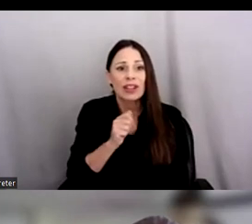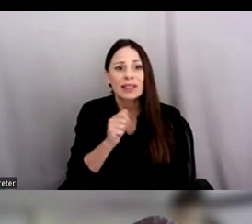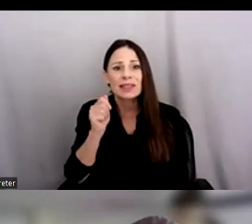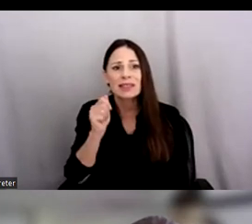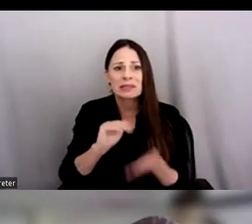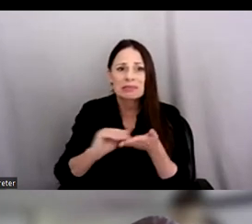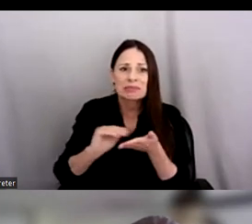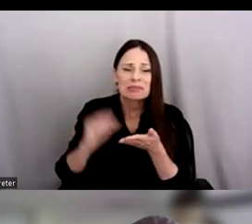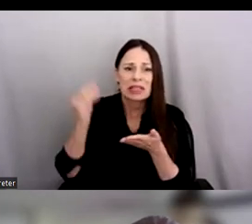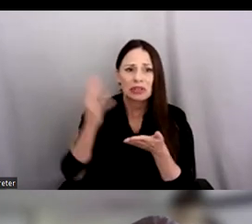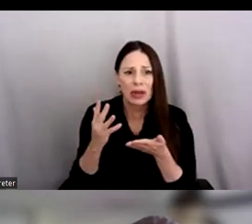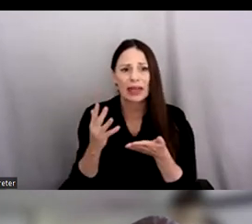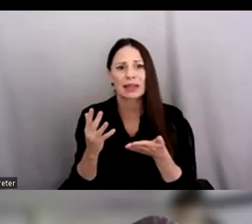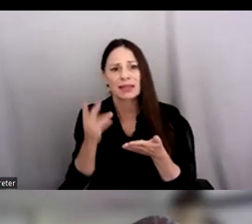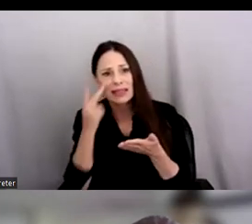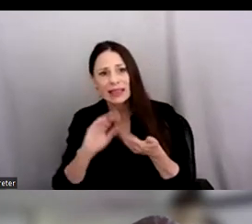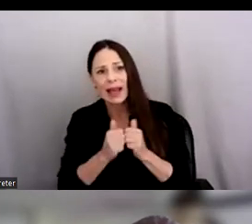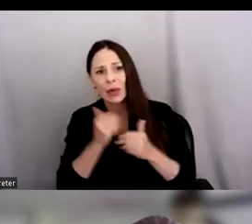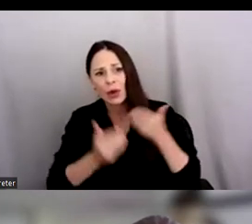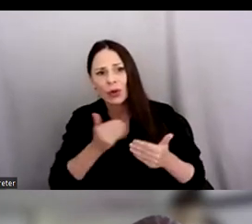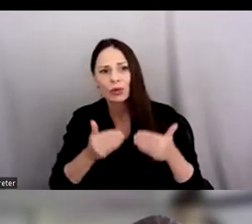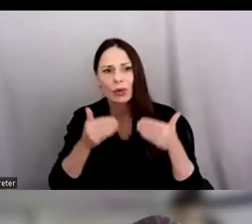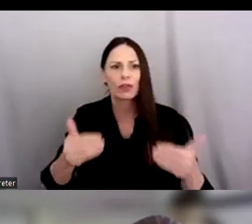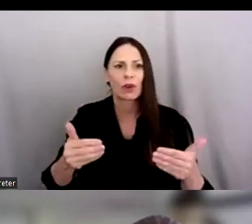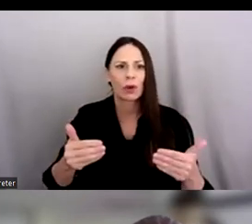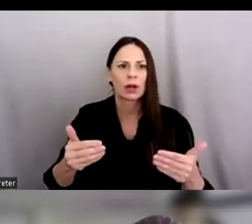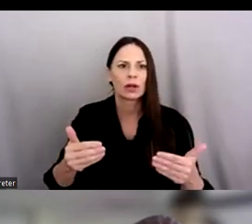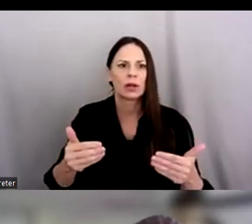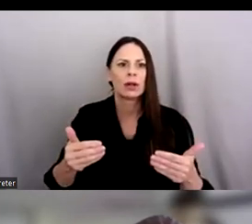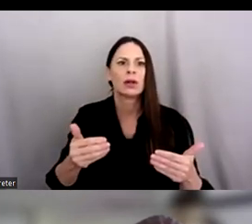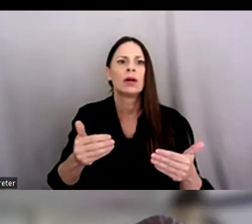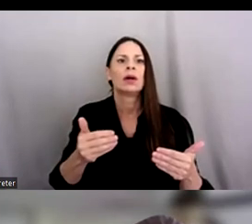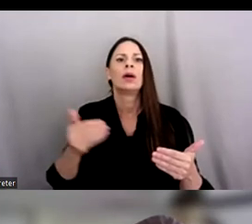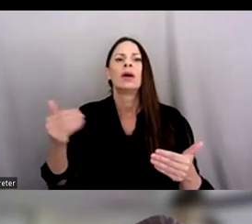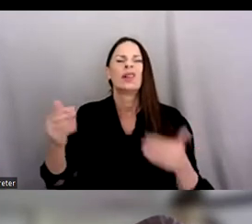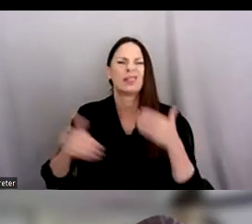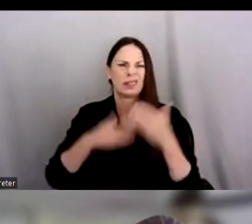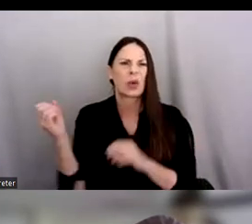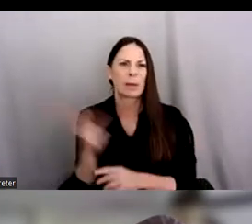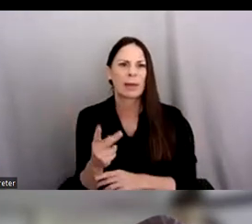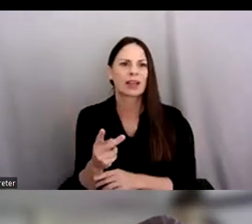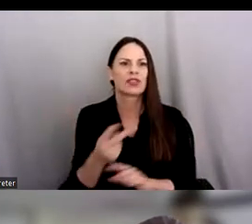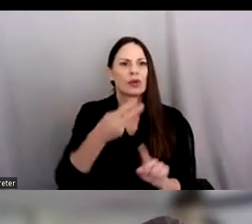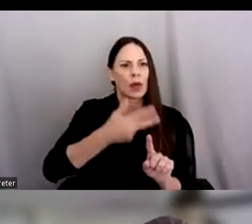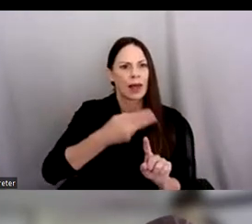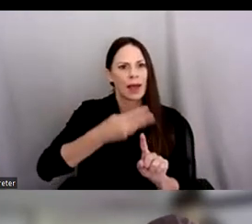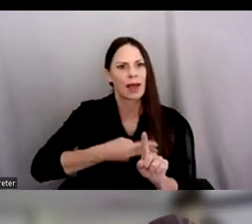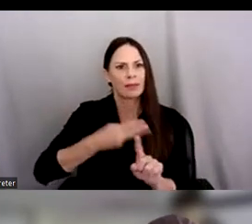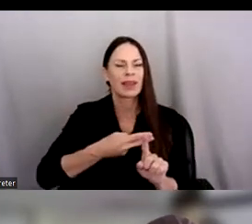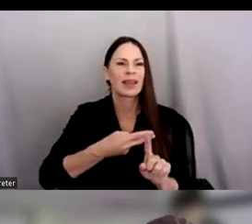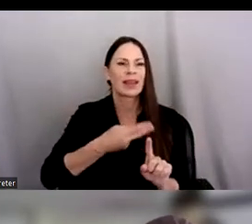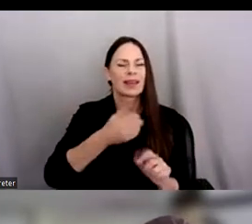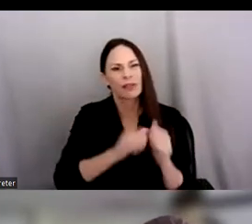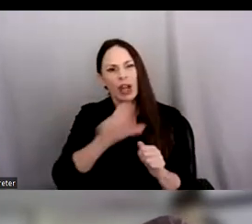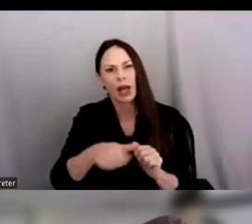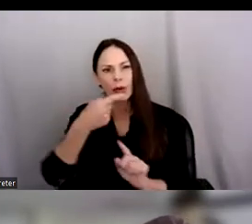forward, going back to the cadence of every other month, but really shoring up our agenda and ensuring that we